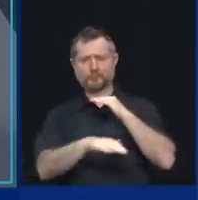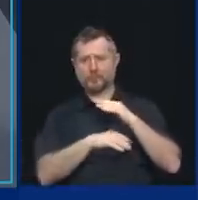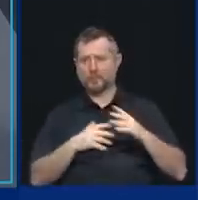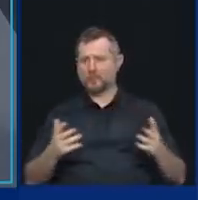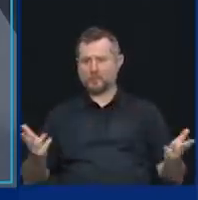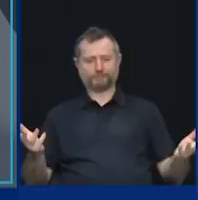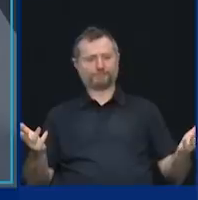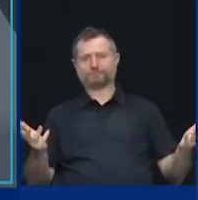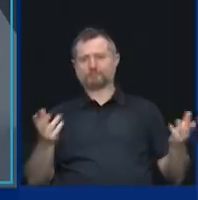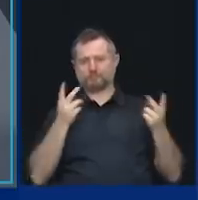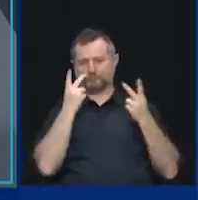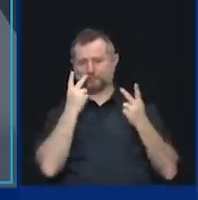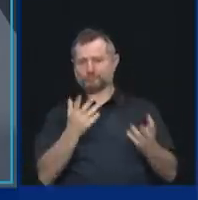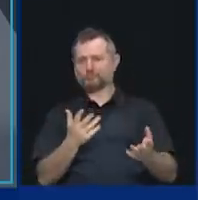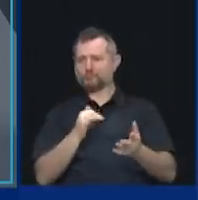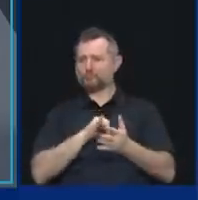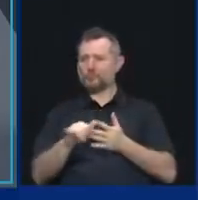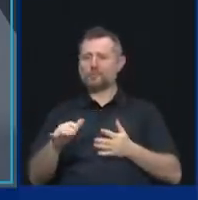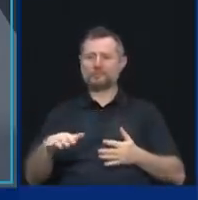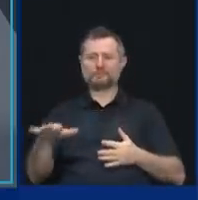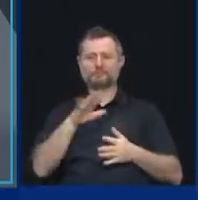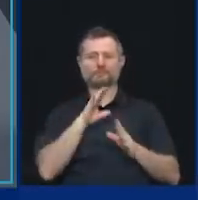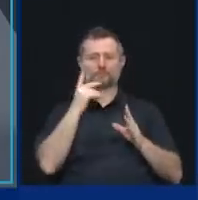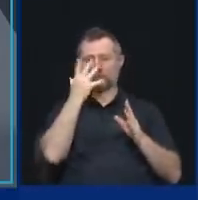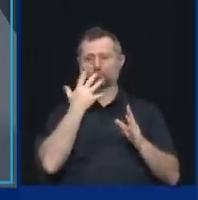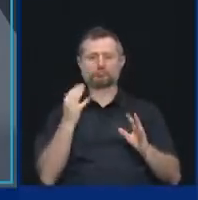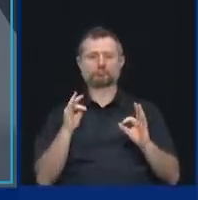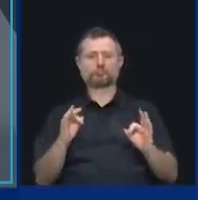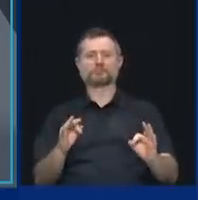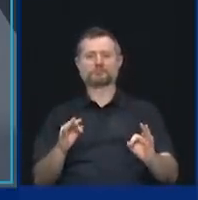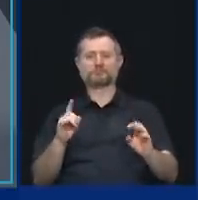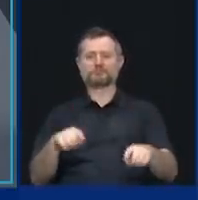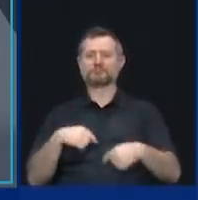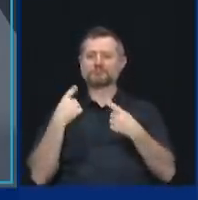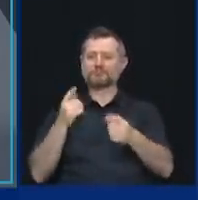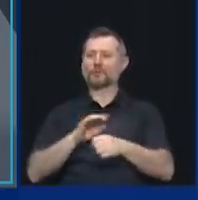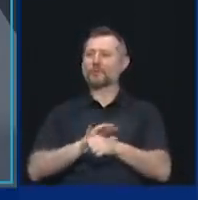been in a better position vis-a-vis COVID than we are today.